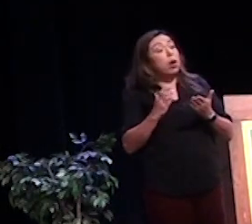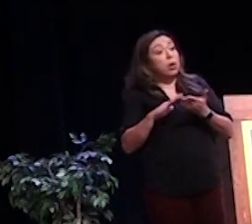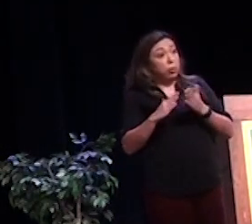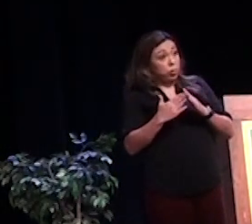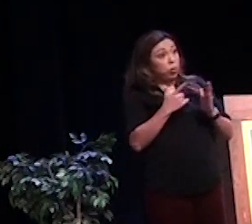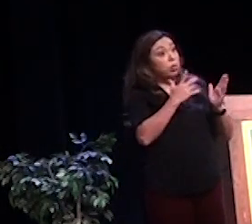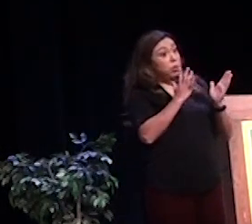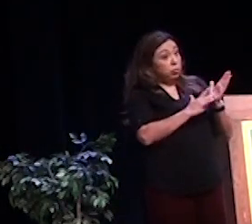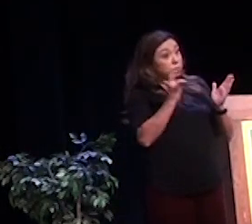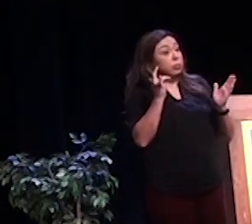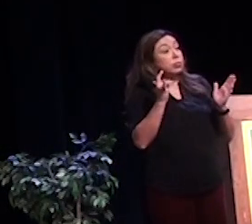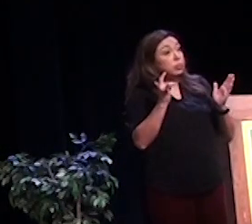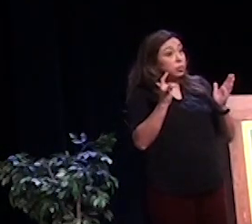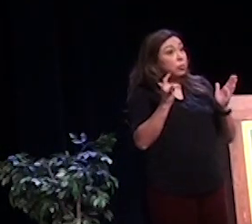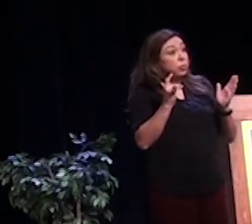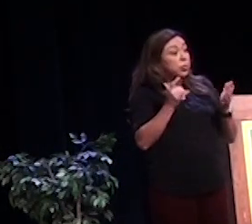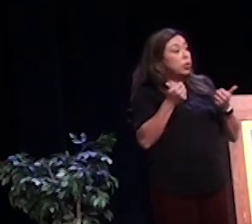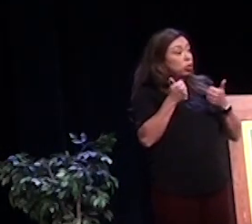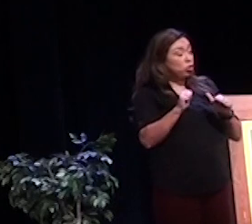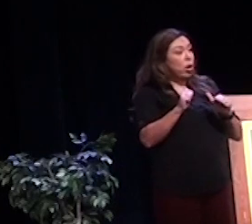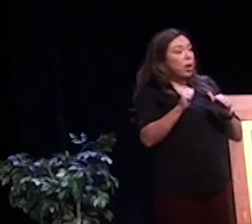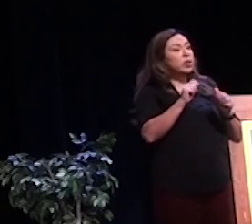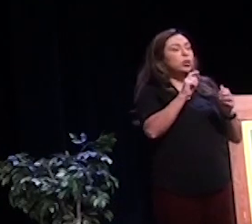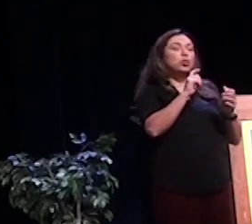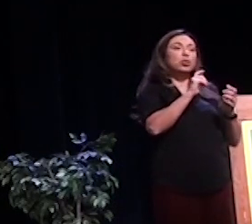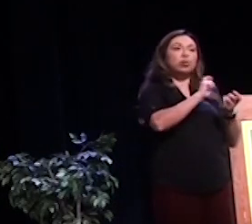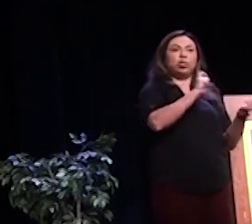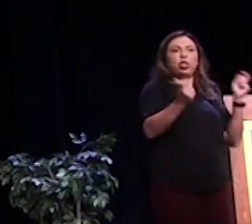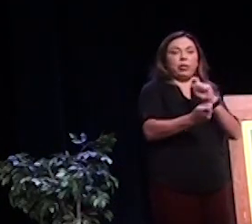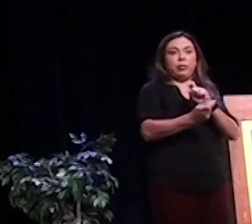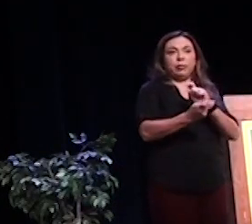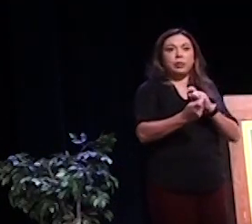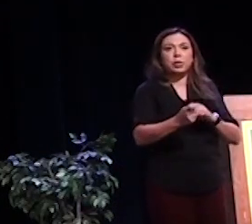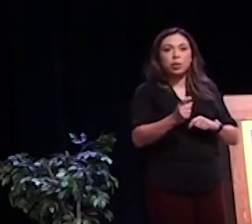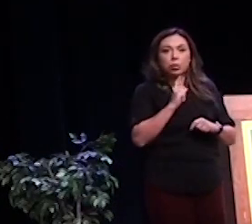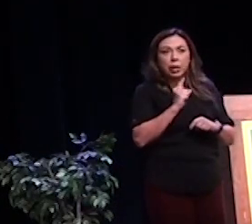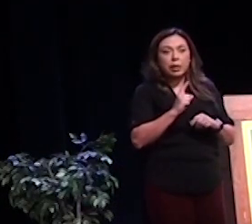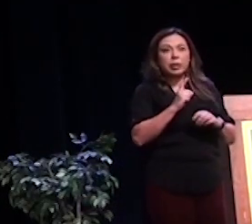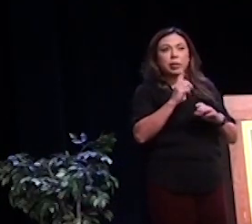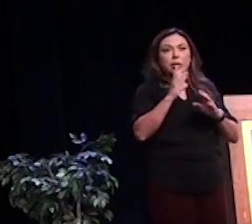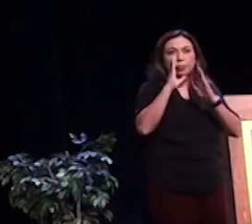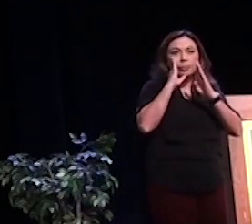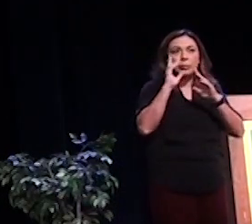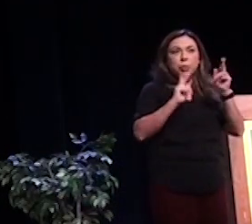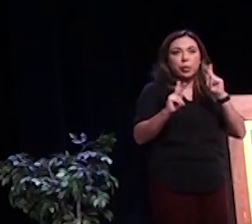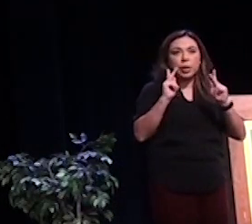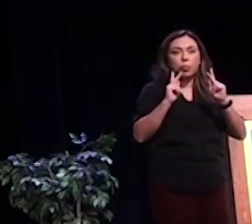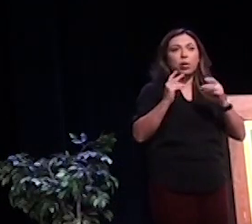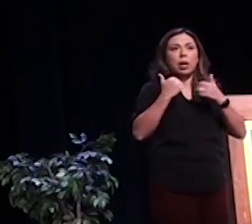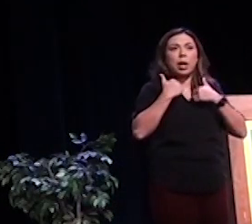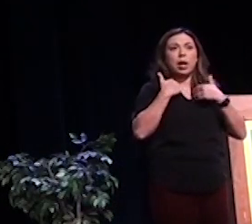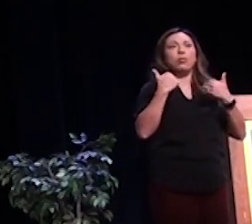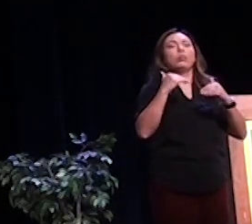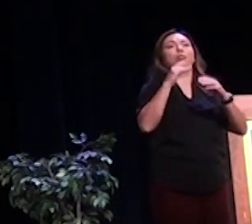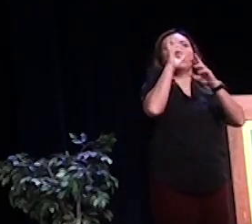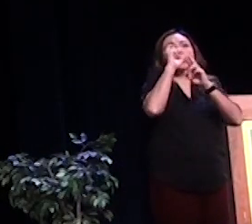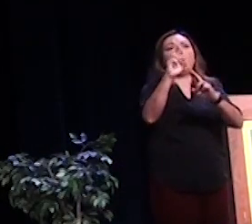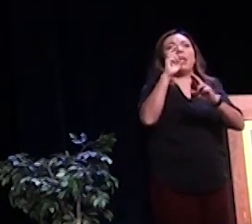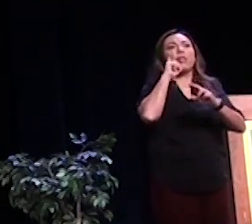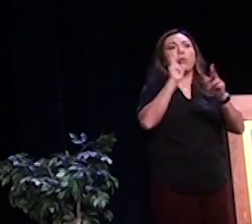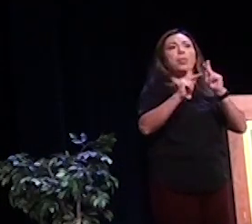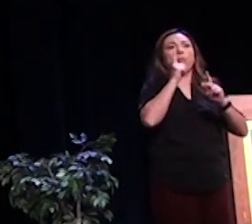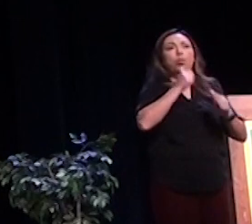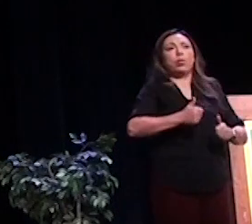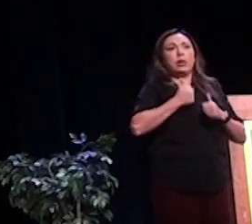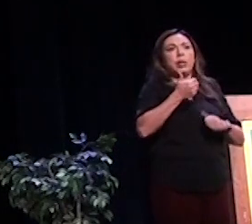become our landlord and close us down? So trying to shift the narrative and really listen to people and have empathy and respect for the folks that live there is